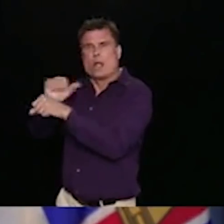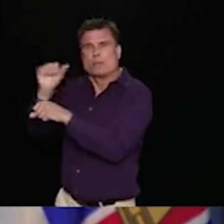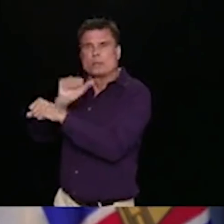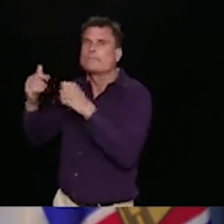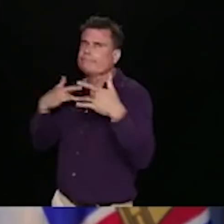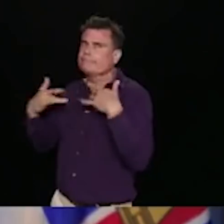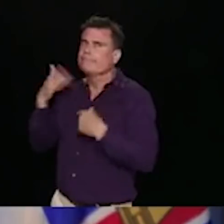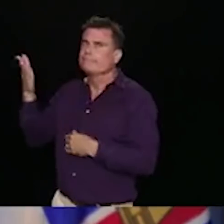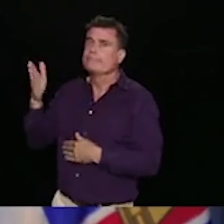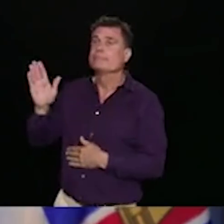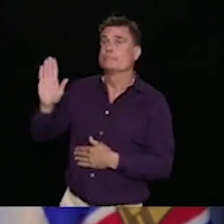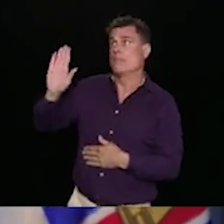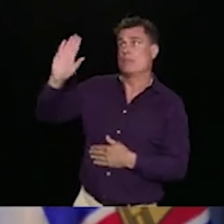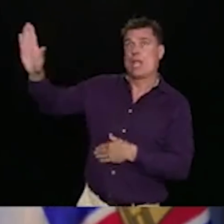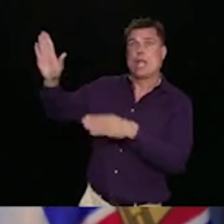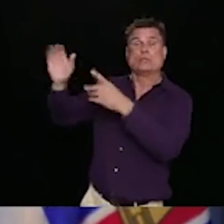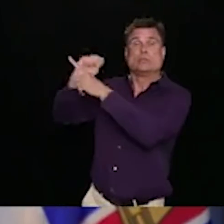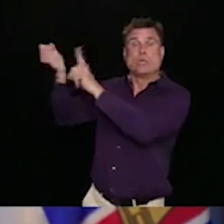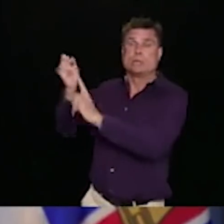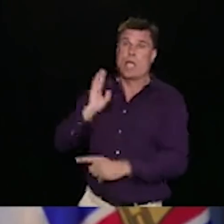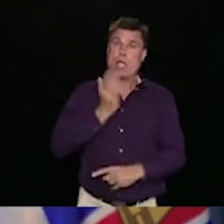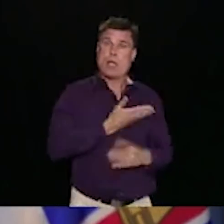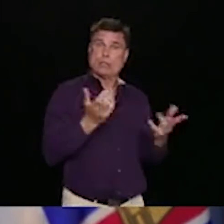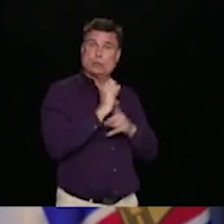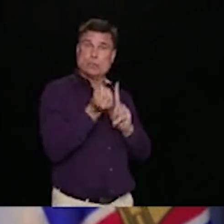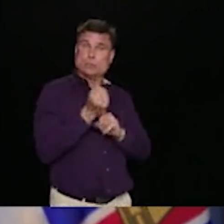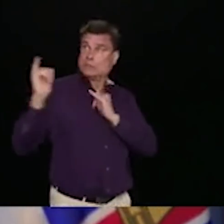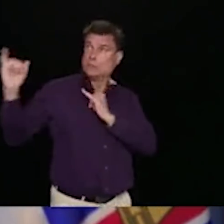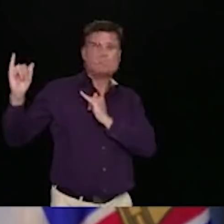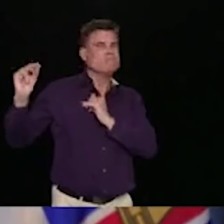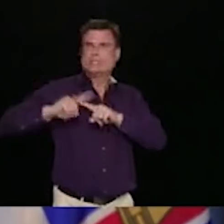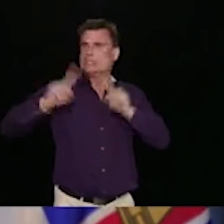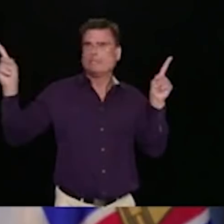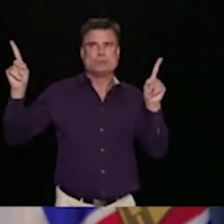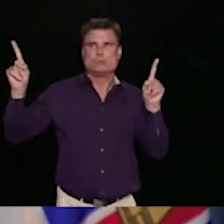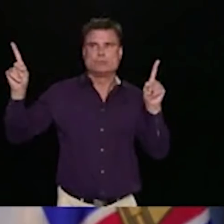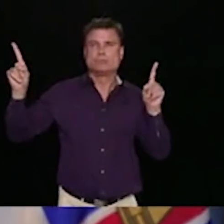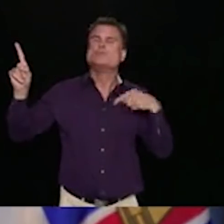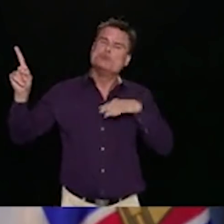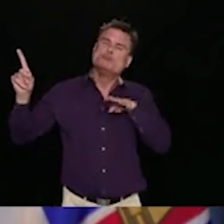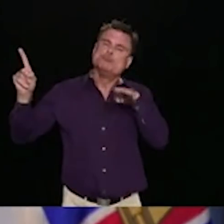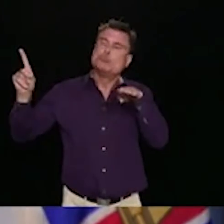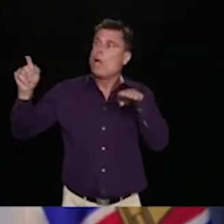it's taken a different trajectory than ours. We need to continue to do the things that we're doing, and we invite